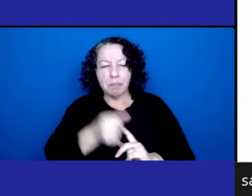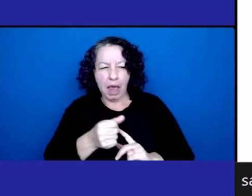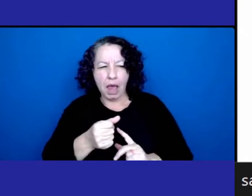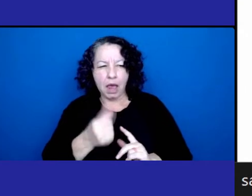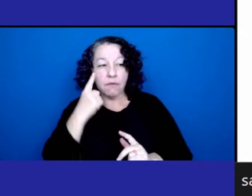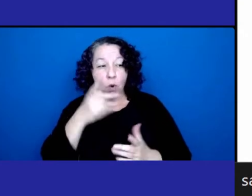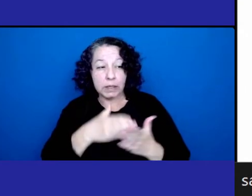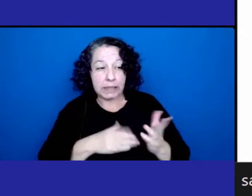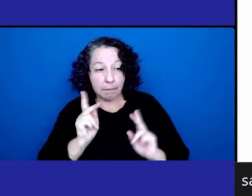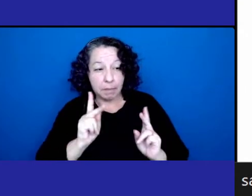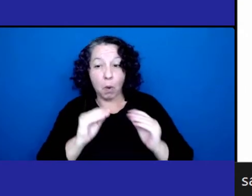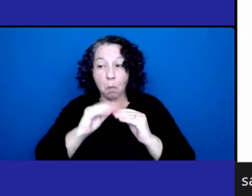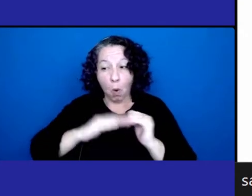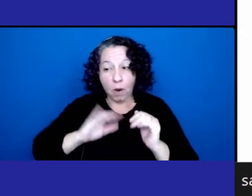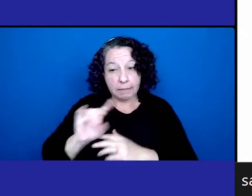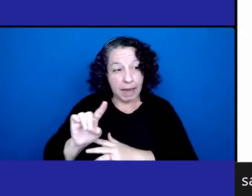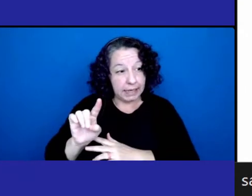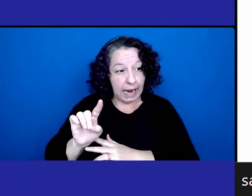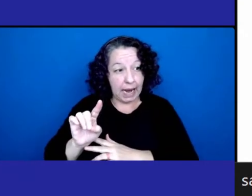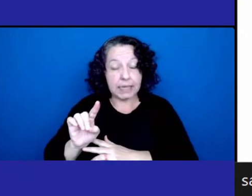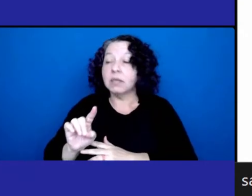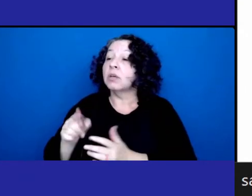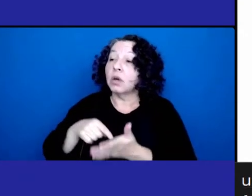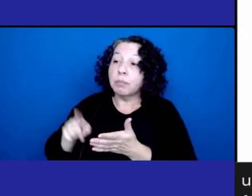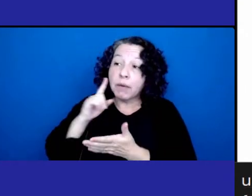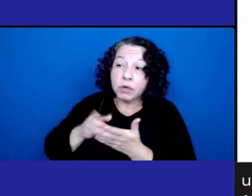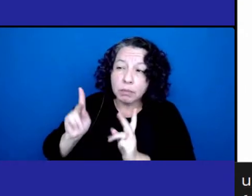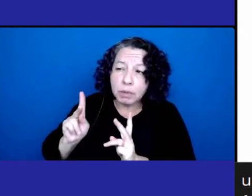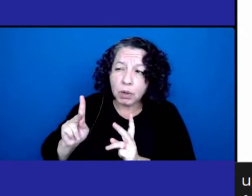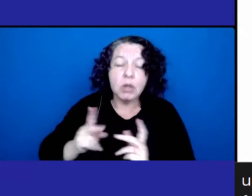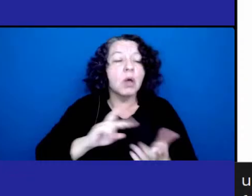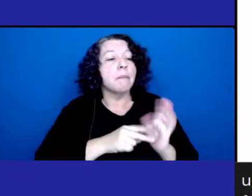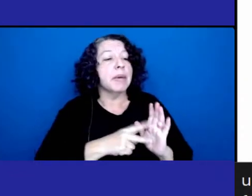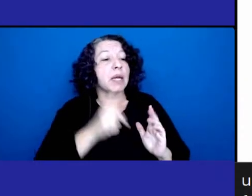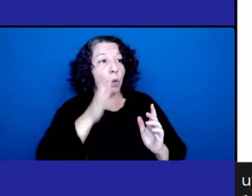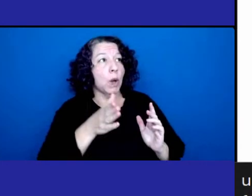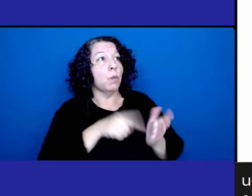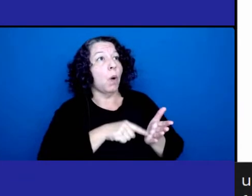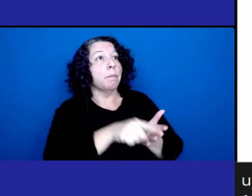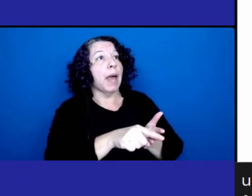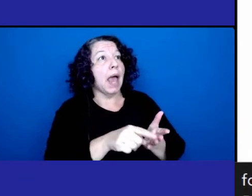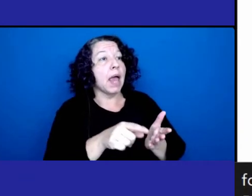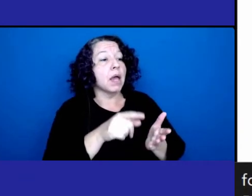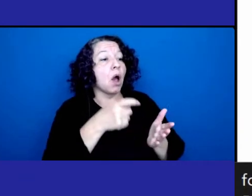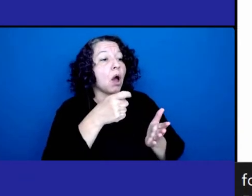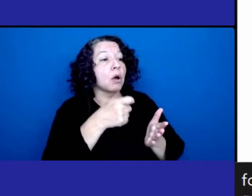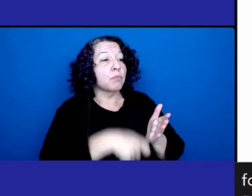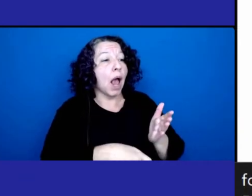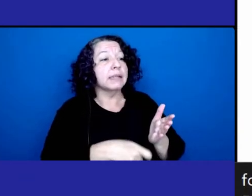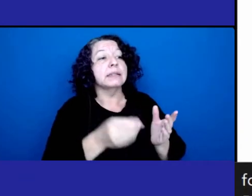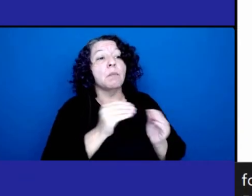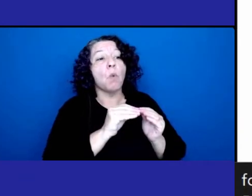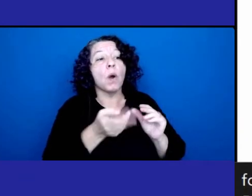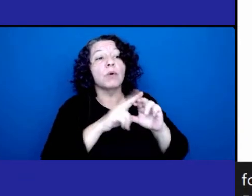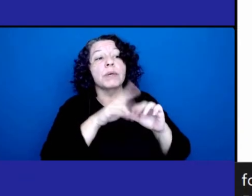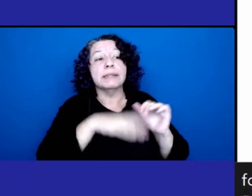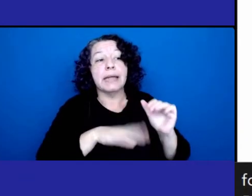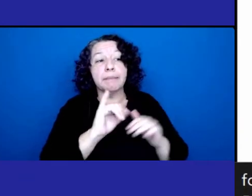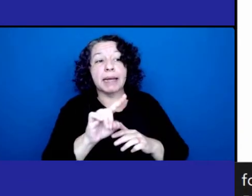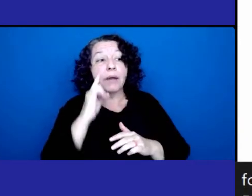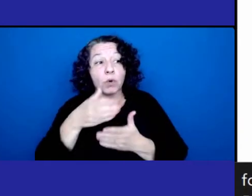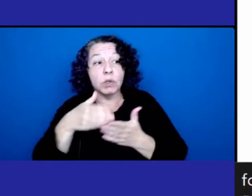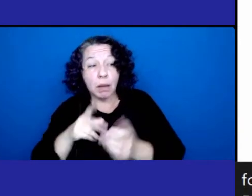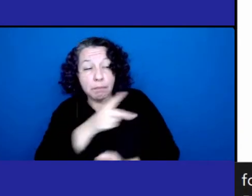Medicaid. Pay for some people. We're gonna pay a rate higher than Medicaid for some of our patients.